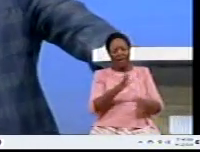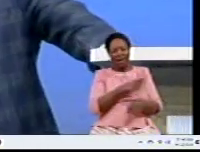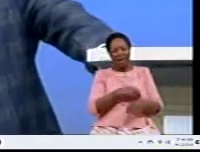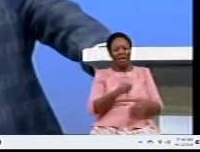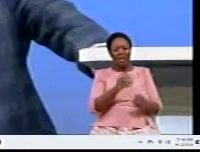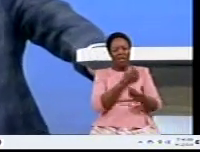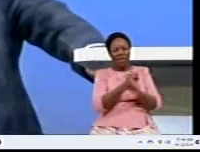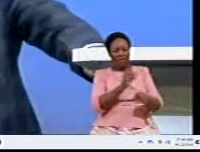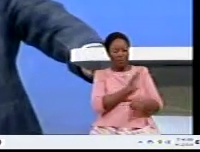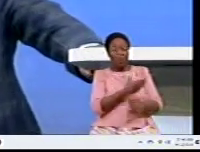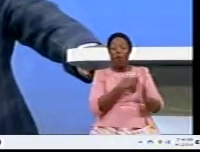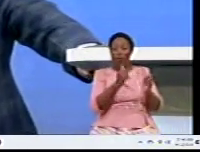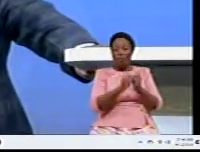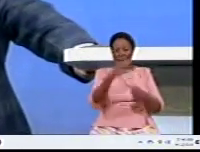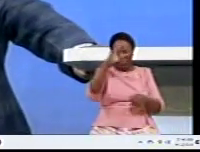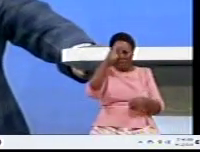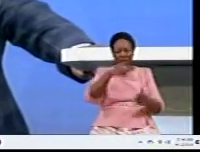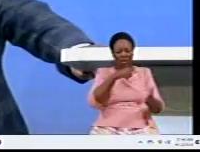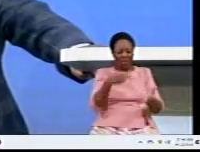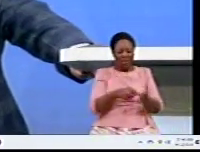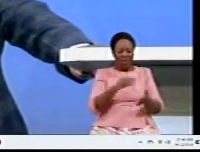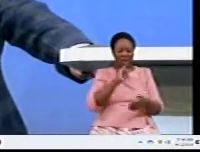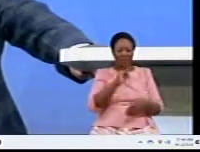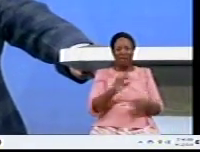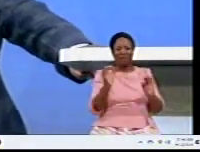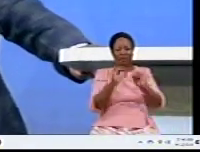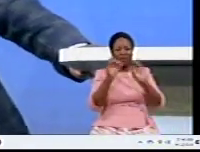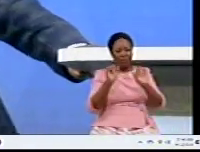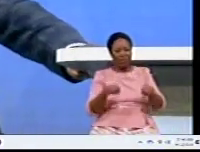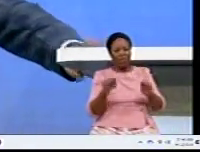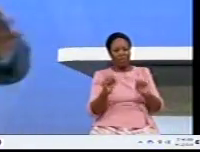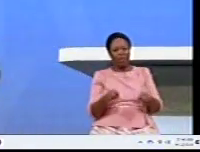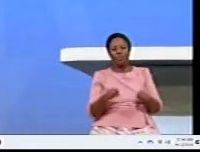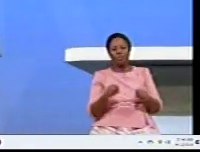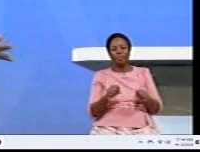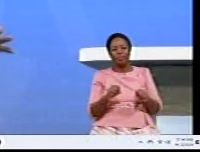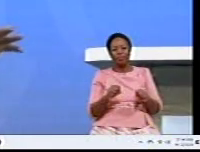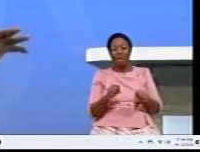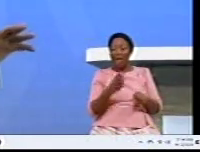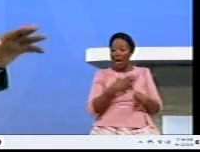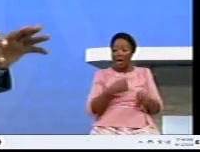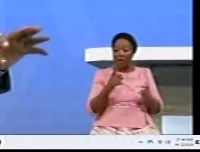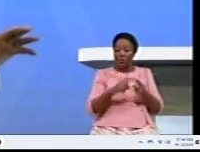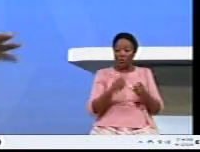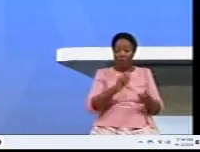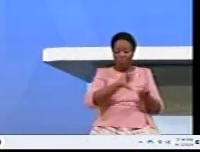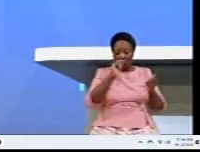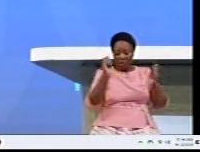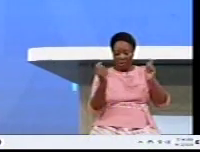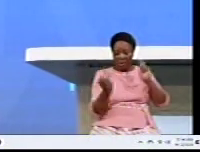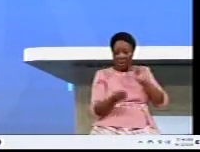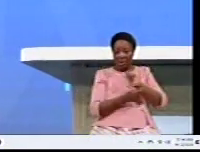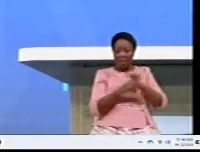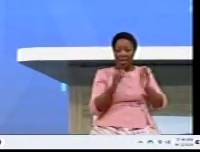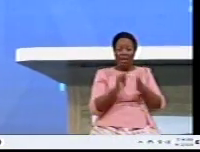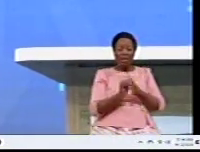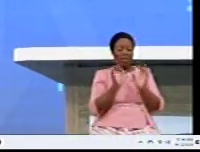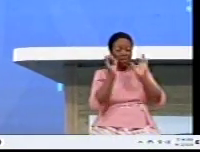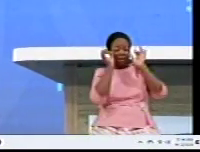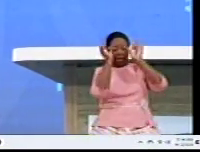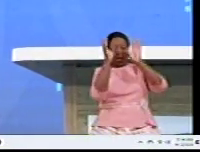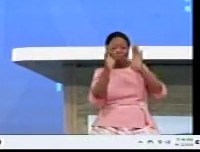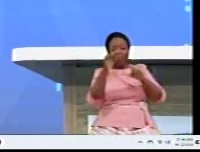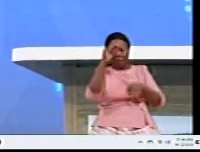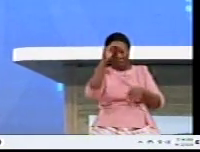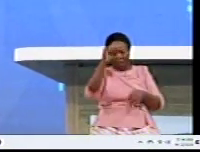men this is impossible, and to change that terrible man,